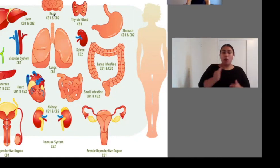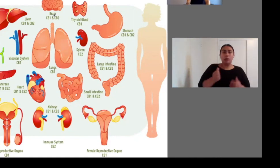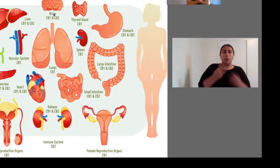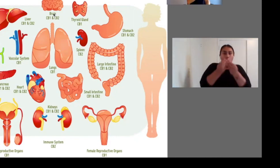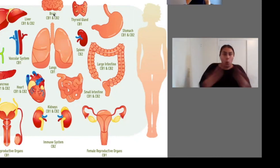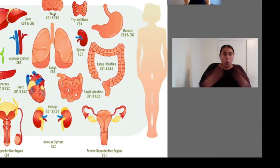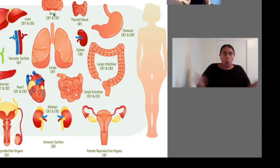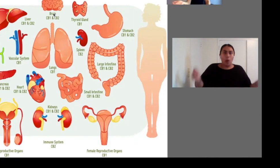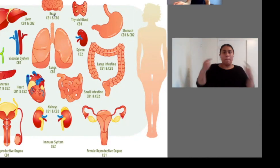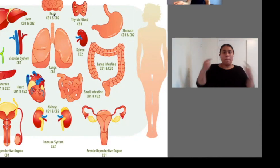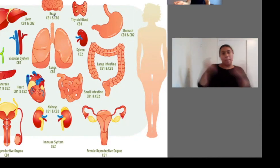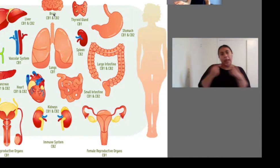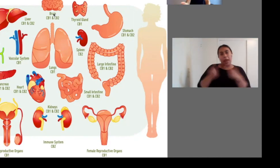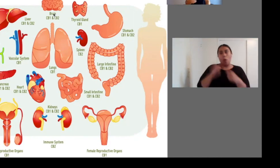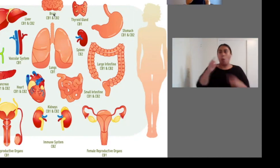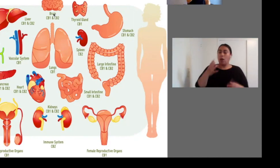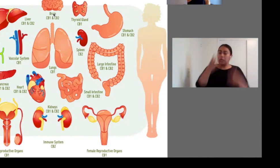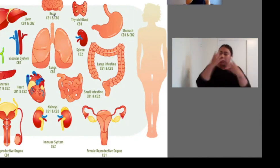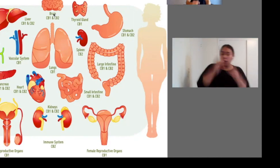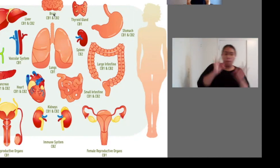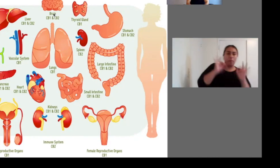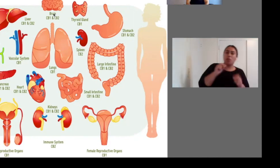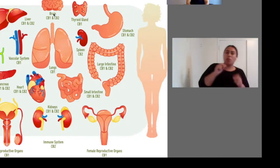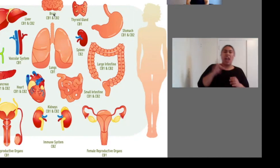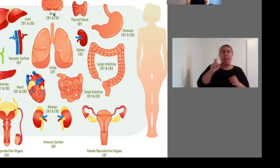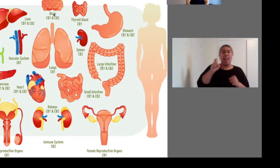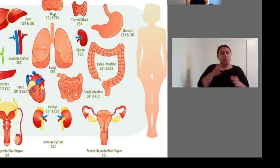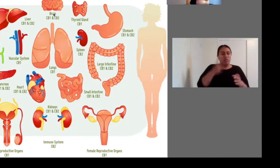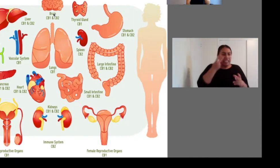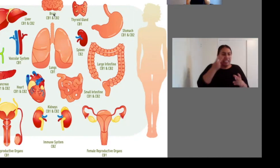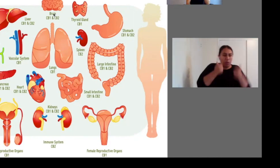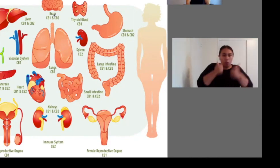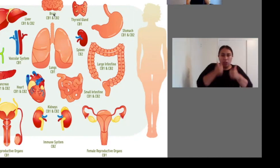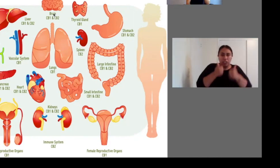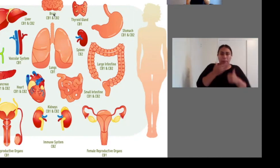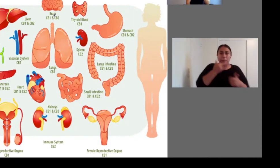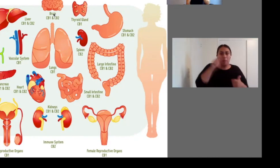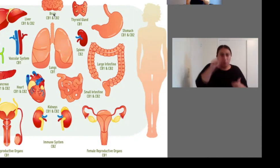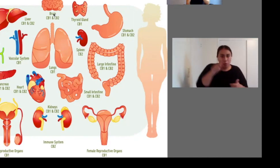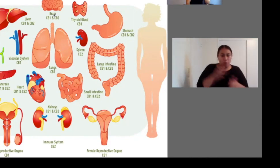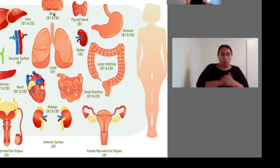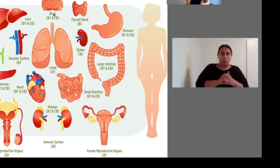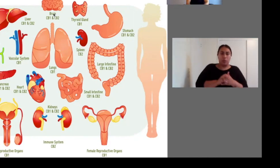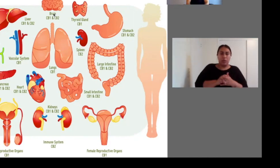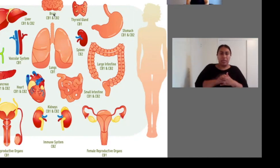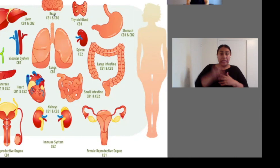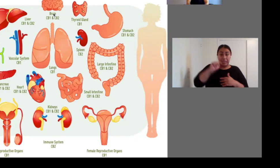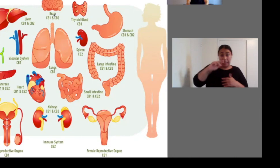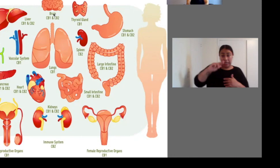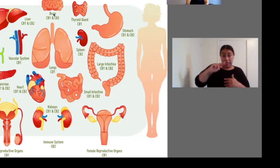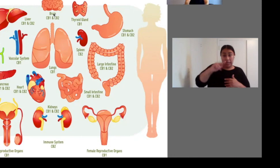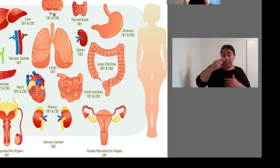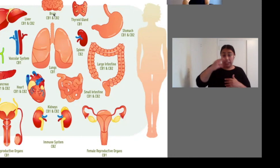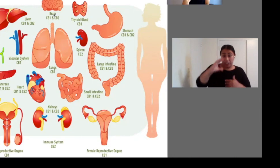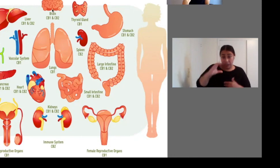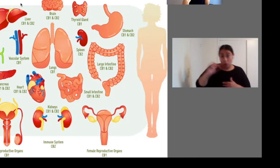increasing my overall quality of life. Again, this is where the THC and CBD chemical compounds can play a role in our body,